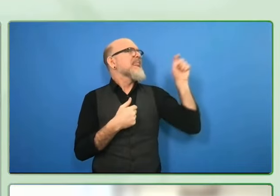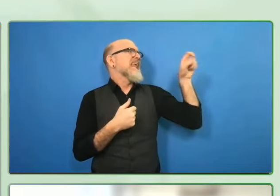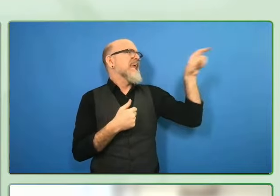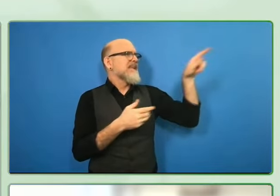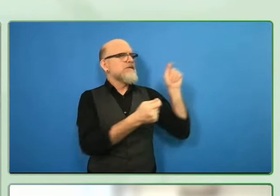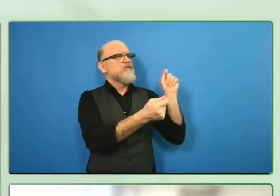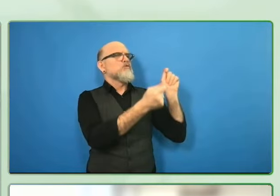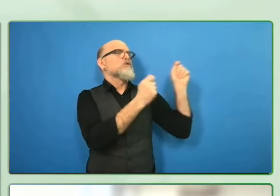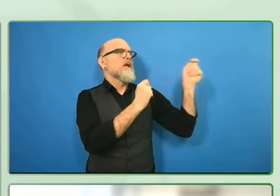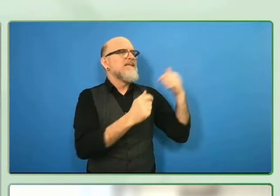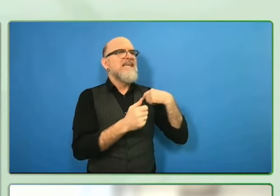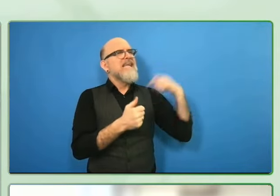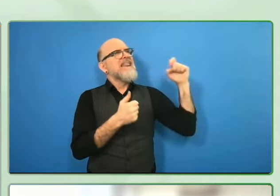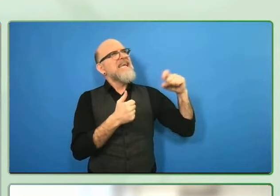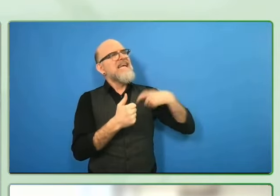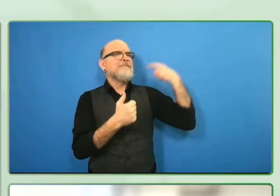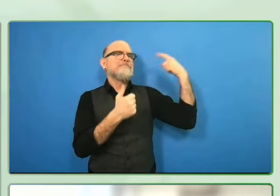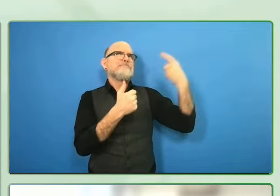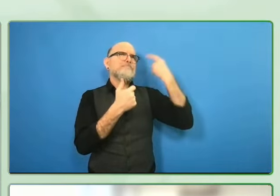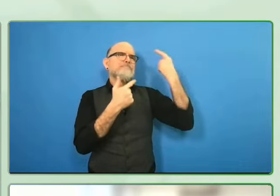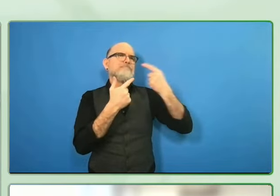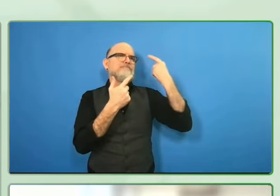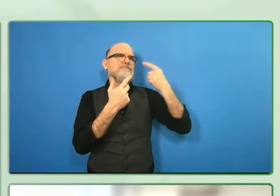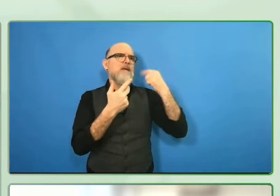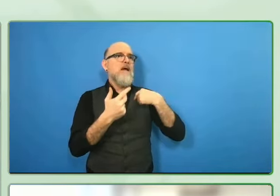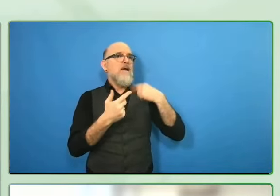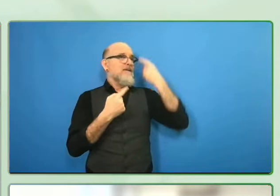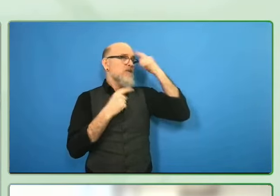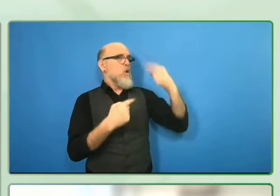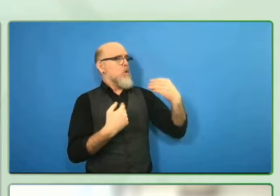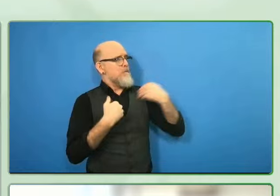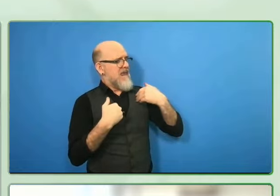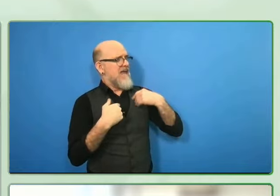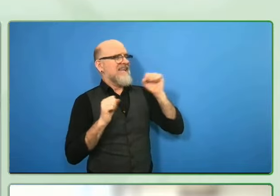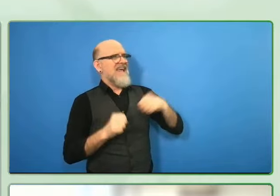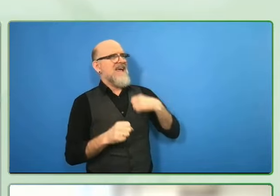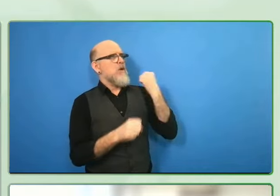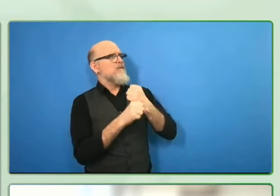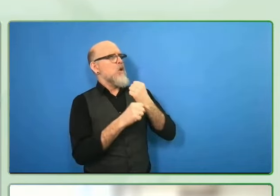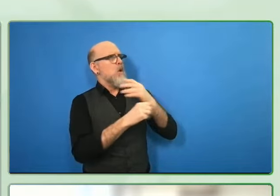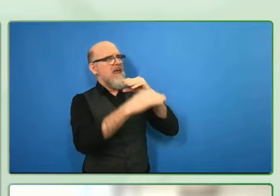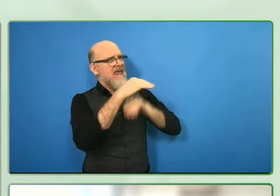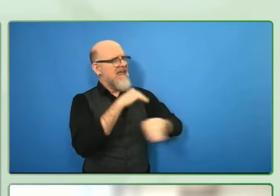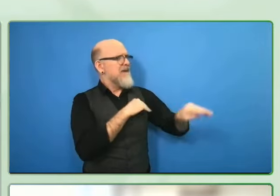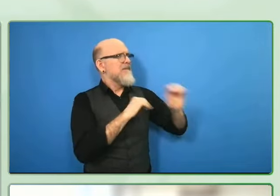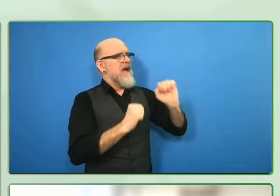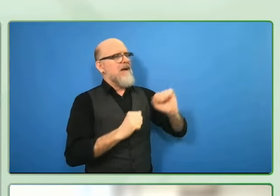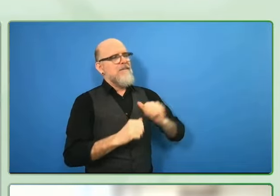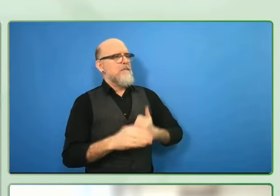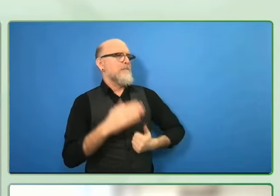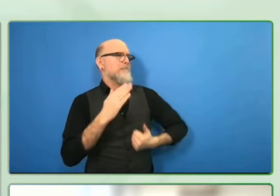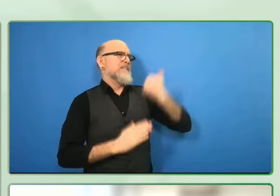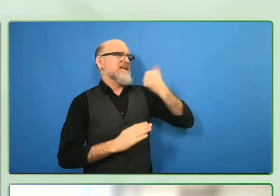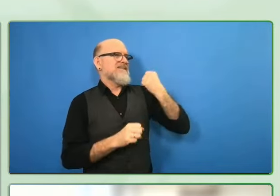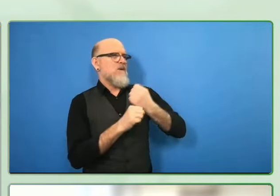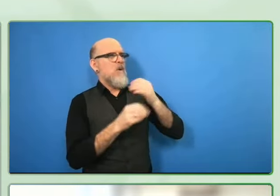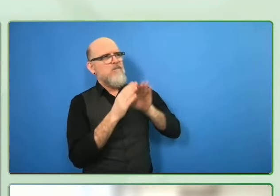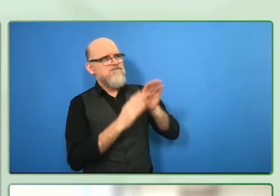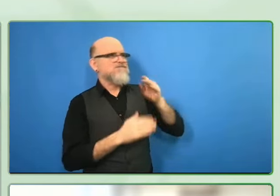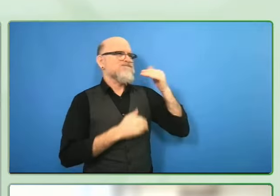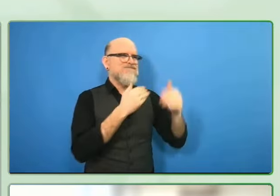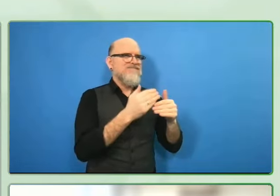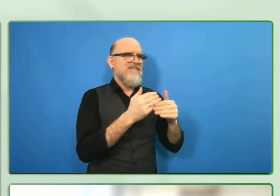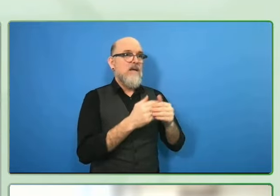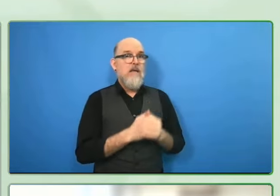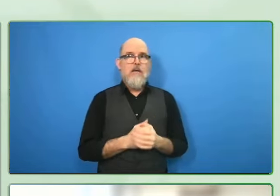going to do really well here. And so what I've done is to try to frame out a new way of looking at it, where we're